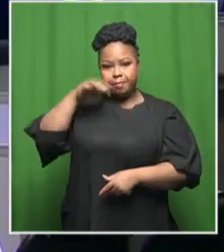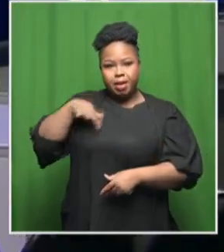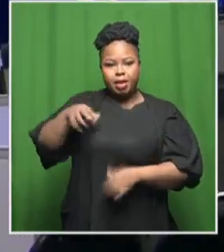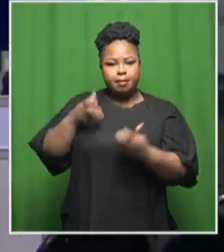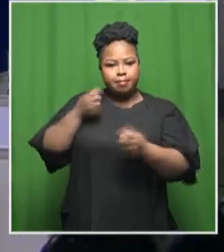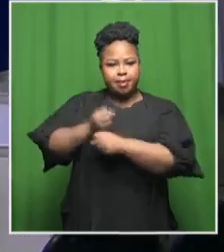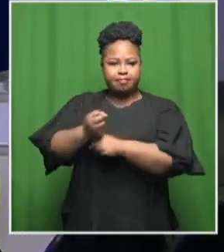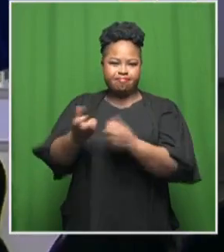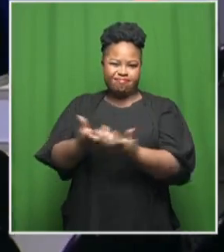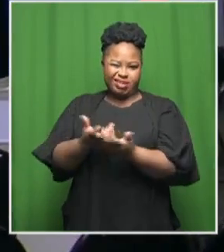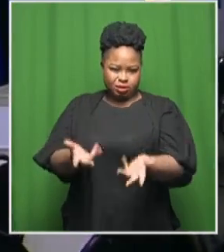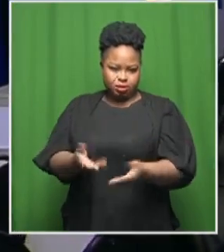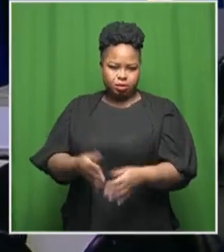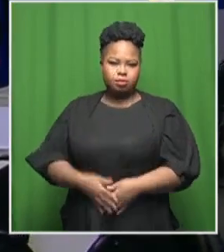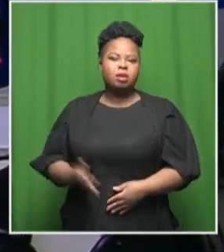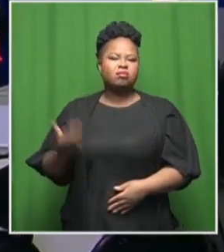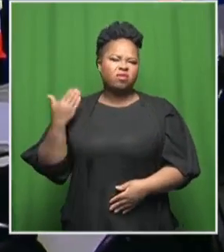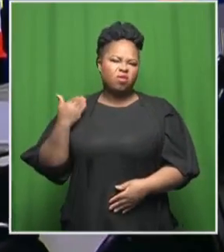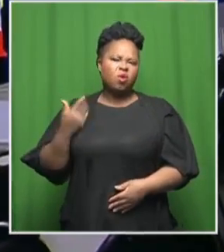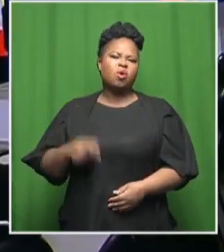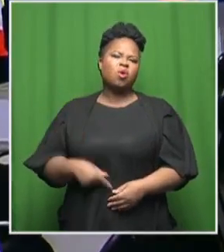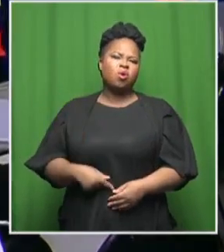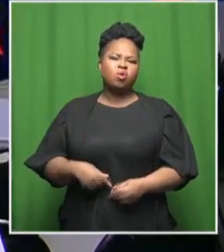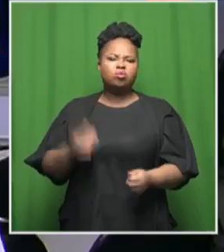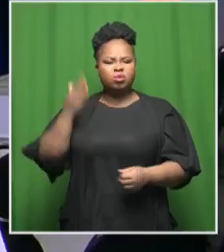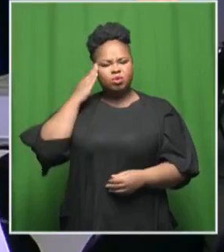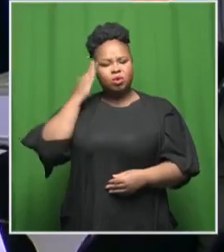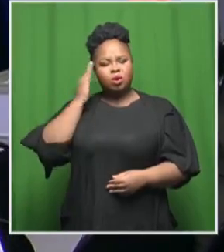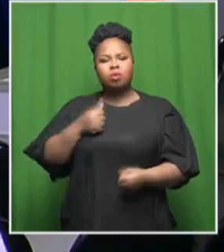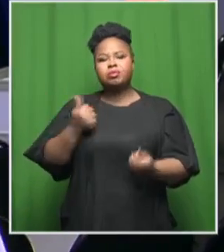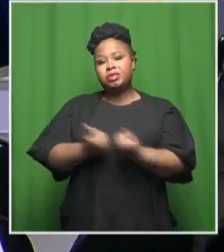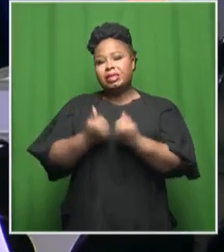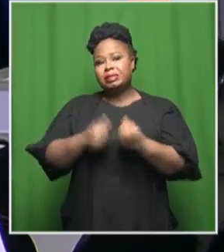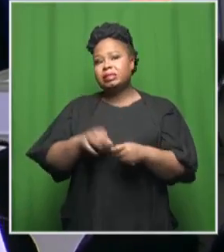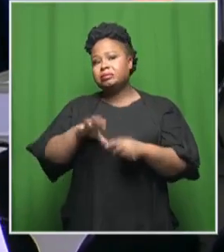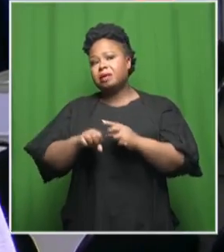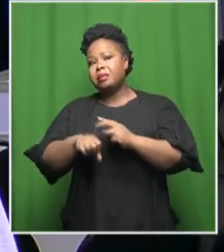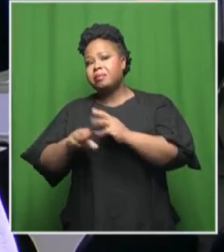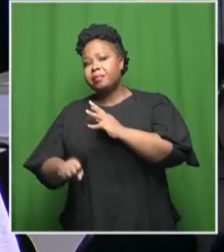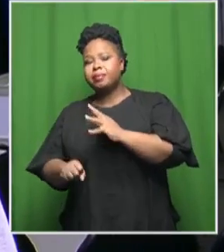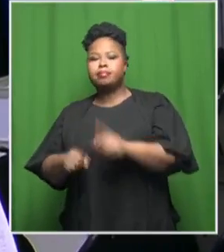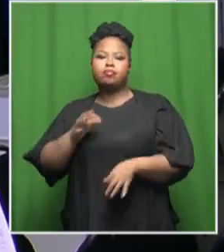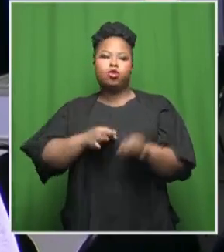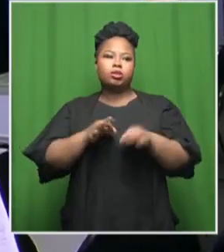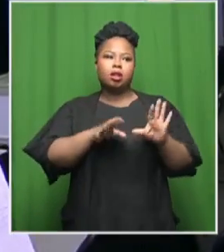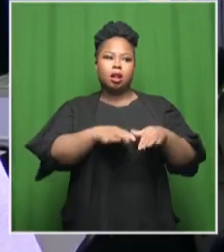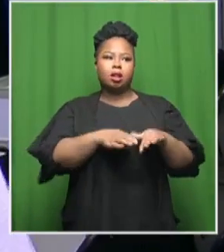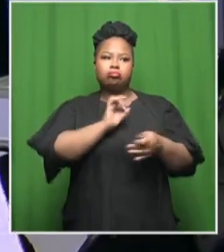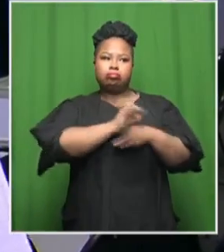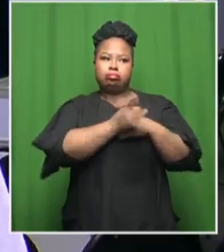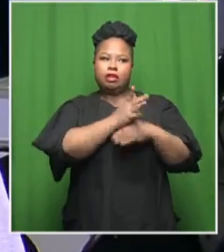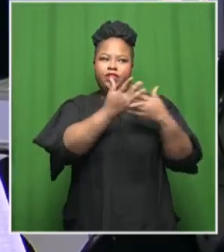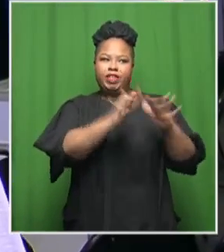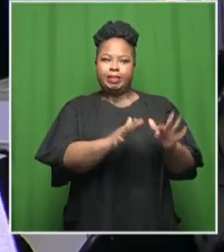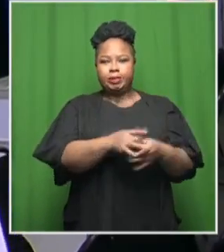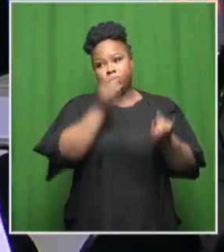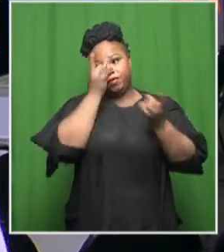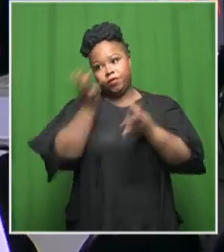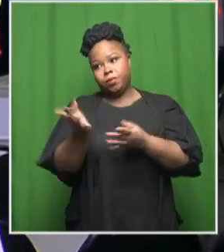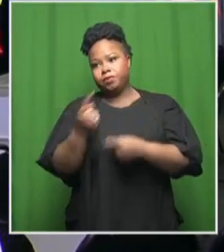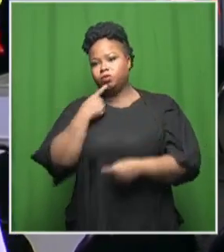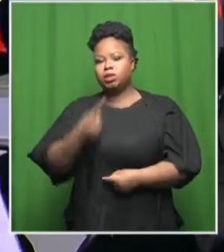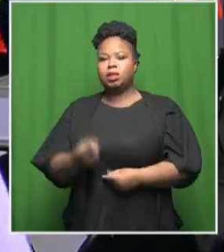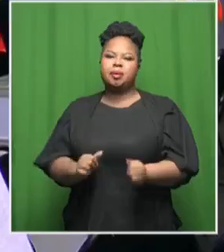challenges that we've had, we've issued instructions to our stations during the day, after consulting with our political parties as well, that we just go